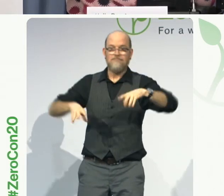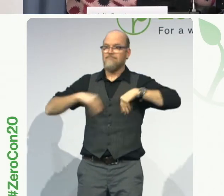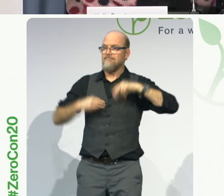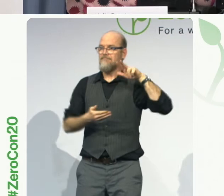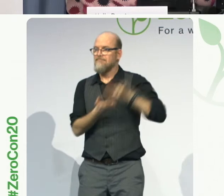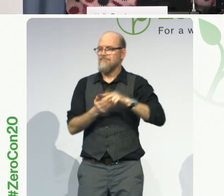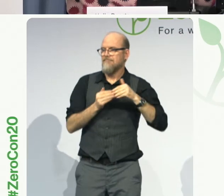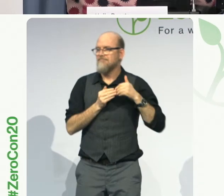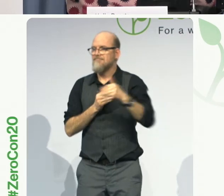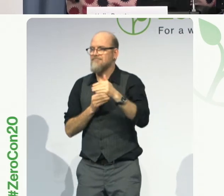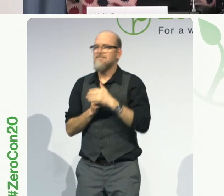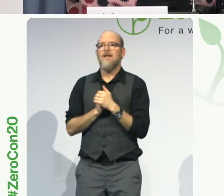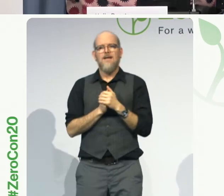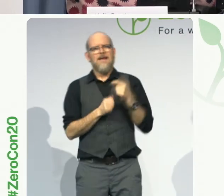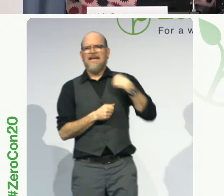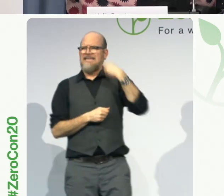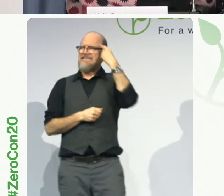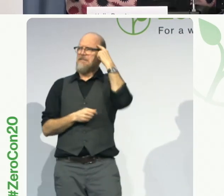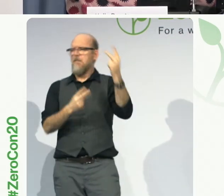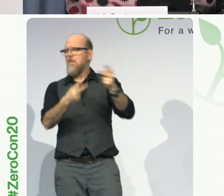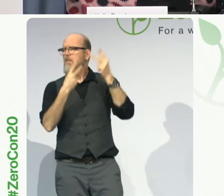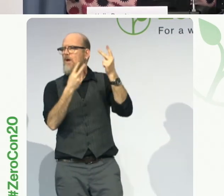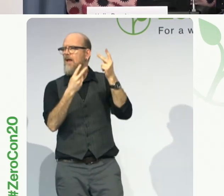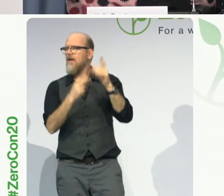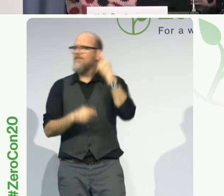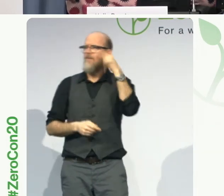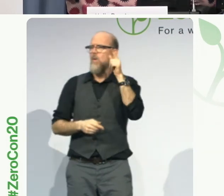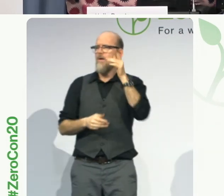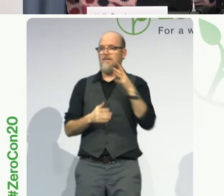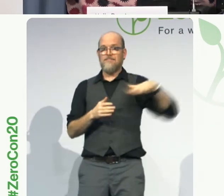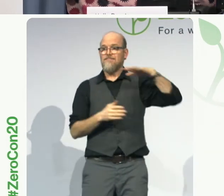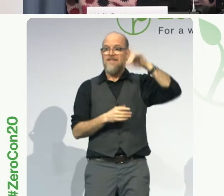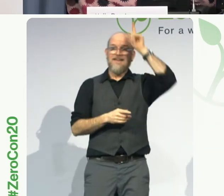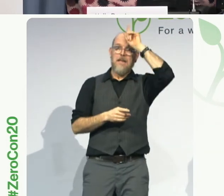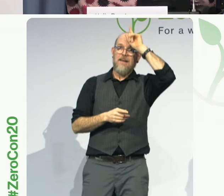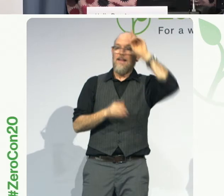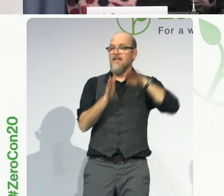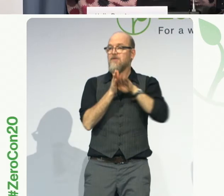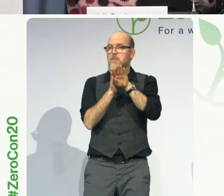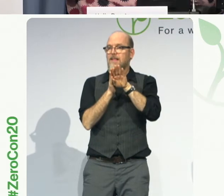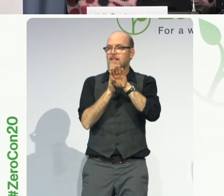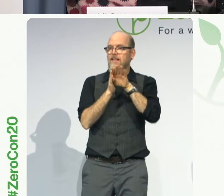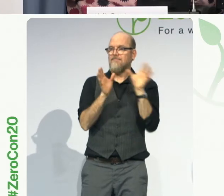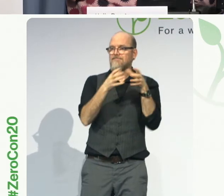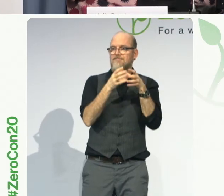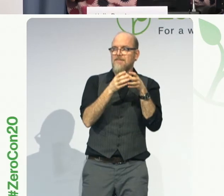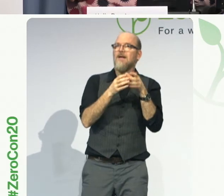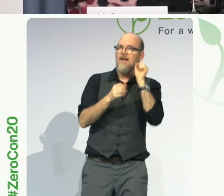in German development cooperation. And it's very important to say that there's the aspect